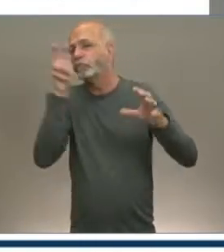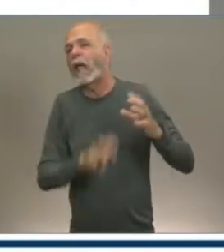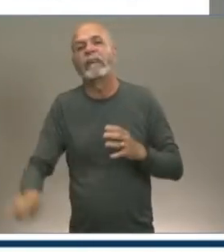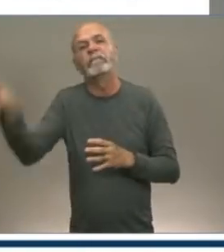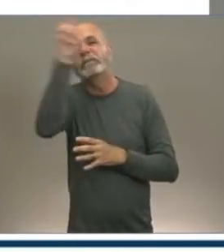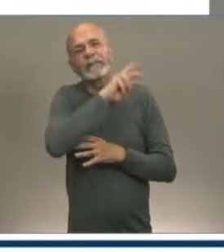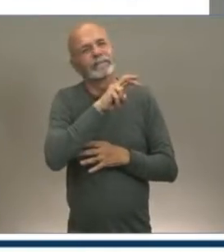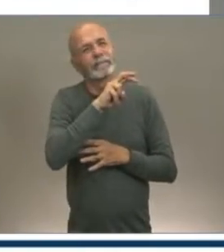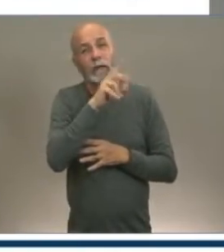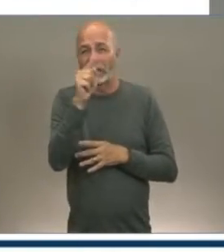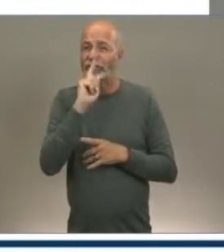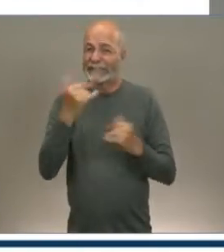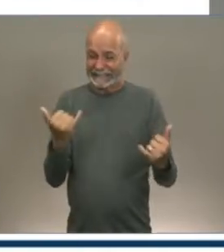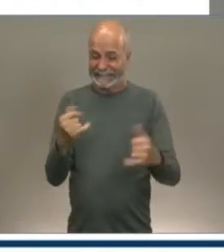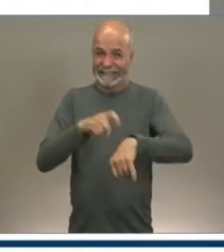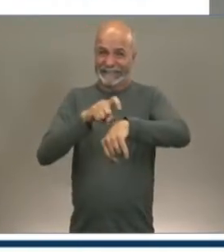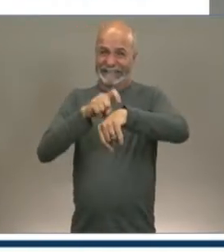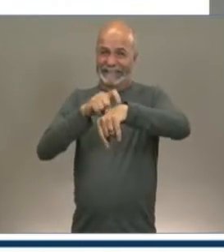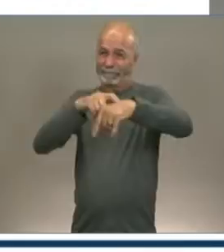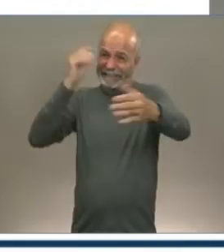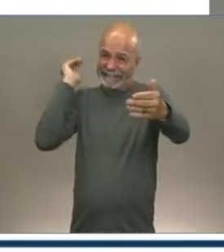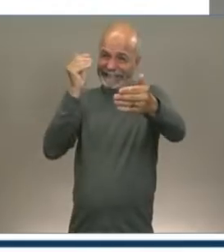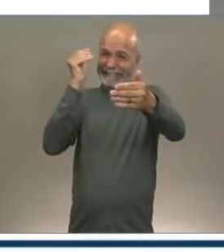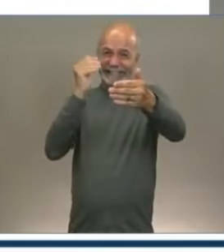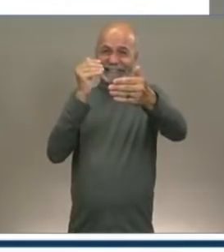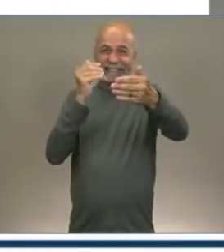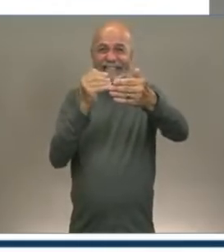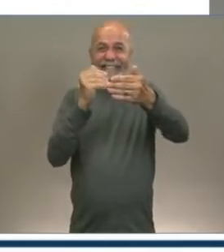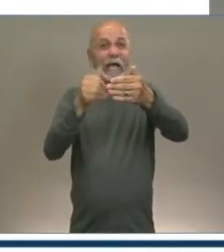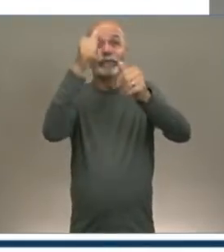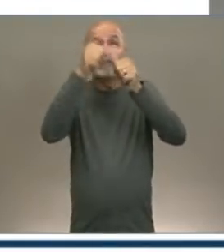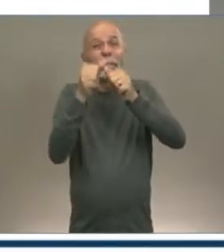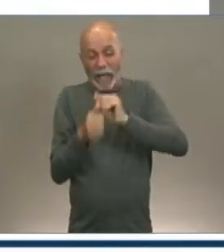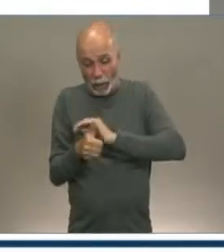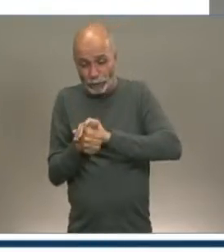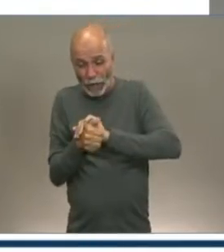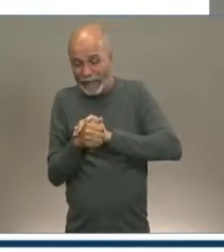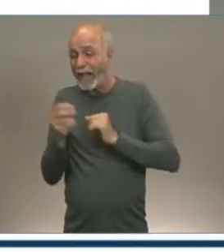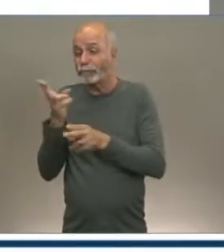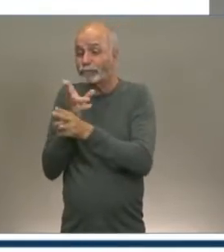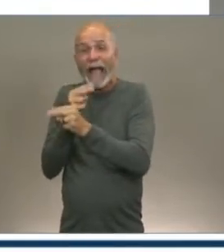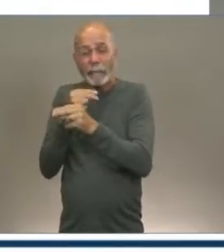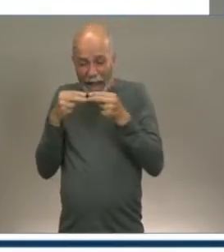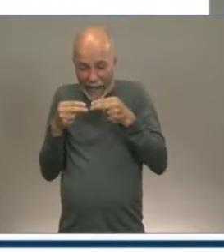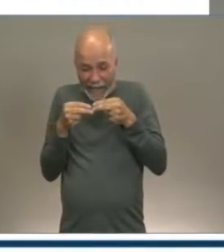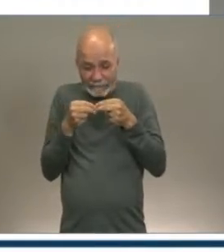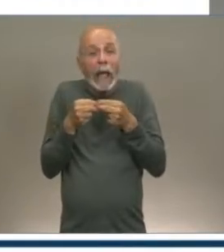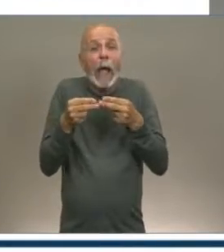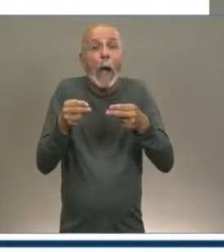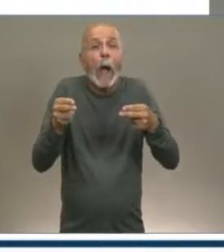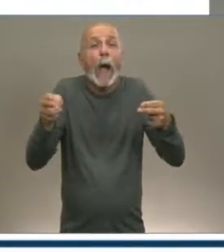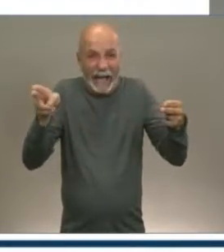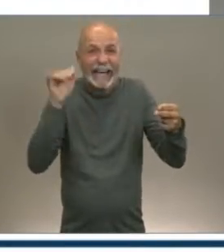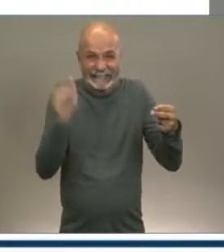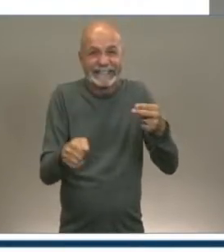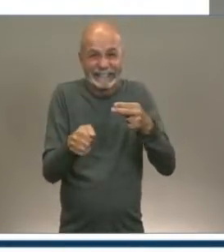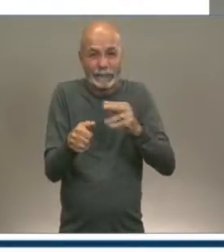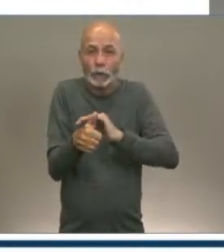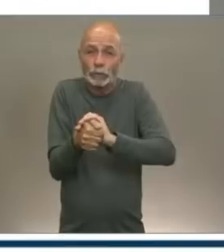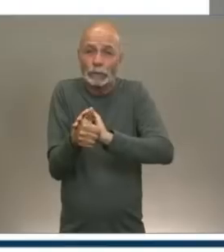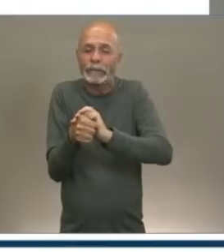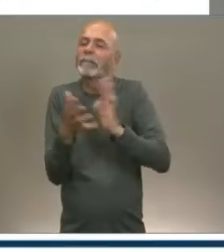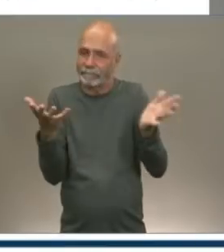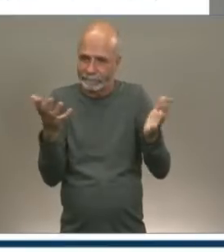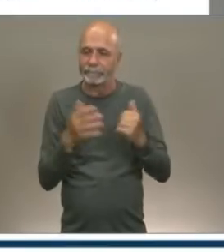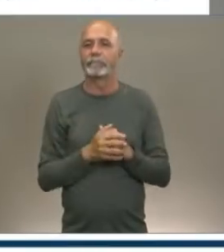line, but please continue to stay cautious so we can keep moving forward. And I wish everyone a wonderful and